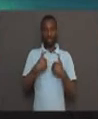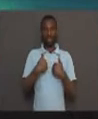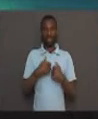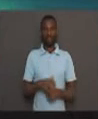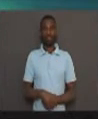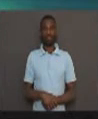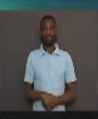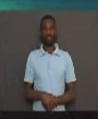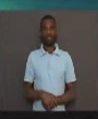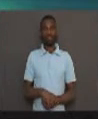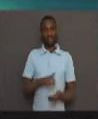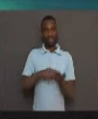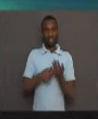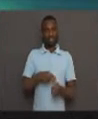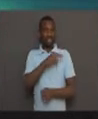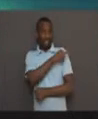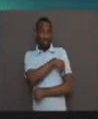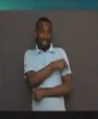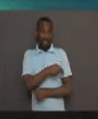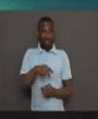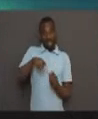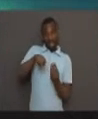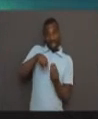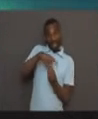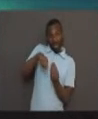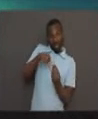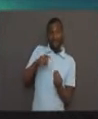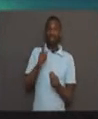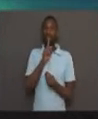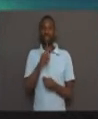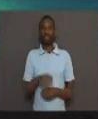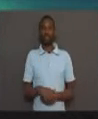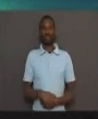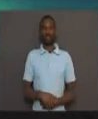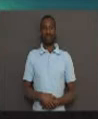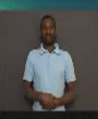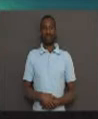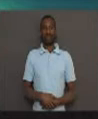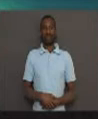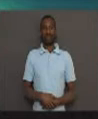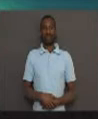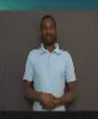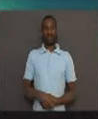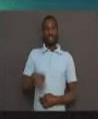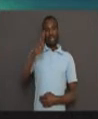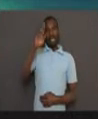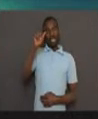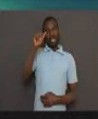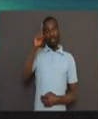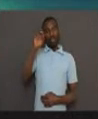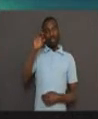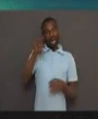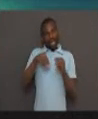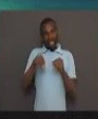During pharmaceutical testing, drugs are sometimes laced with radioactive